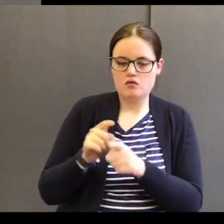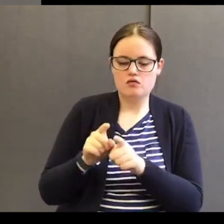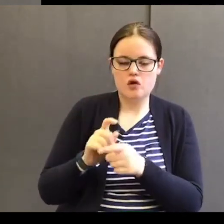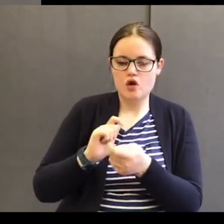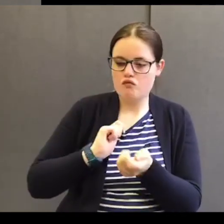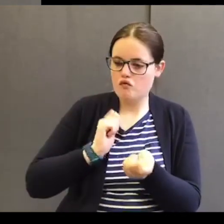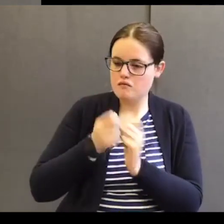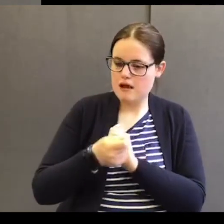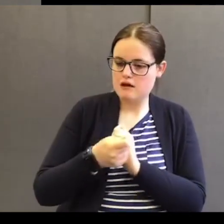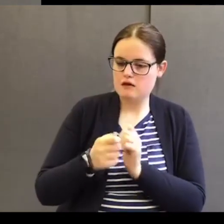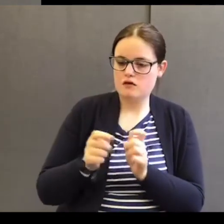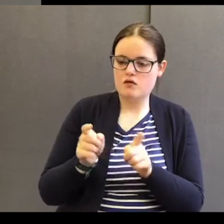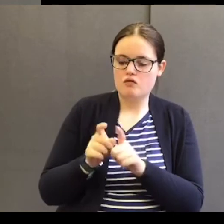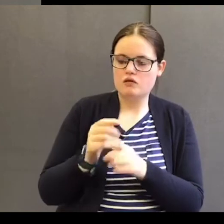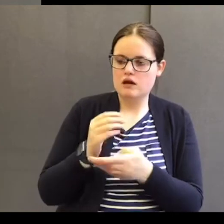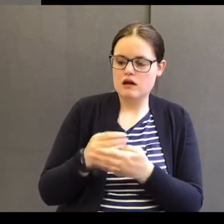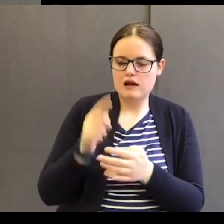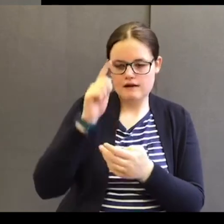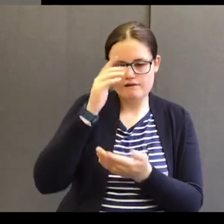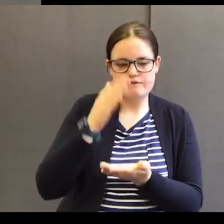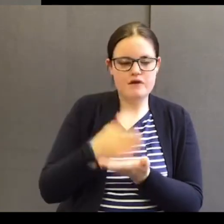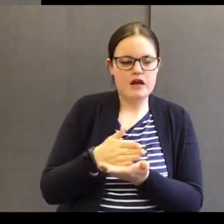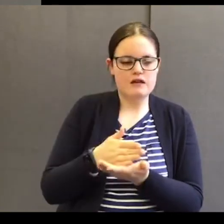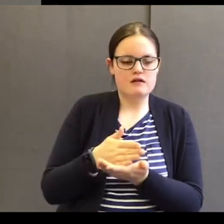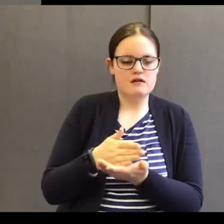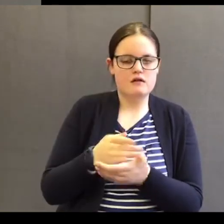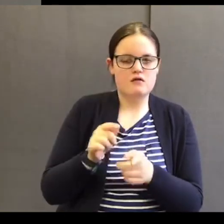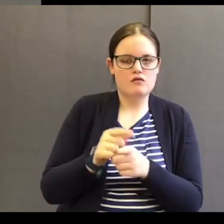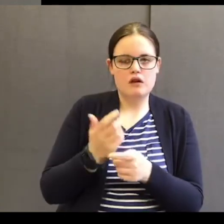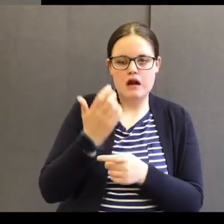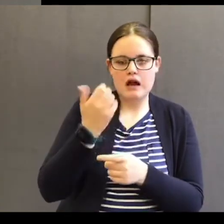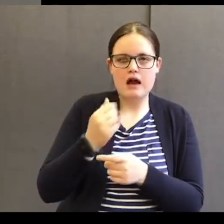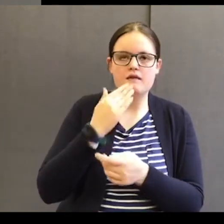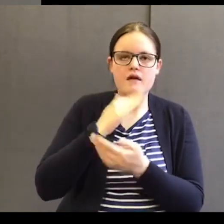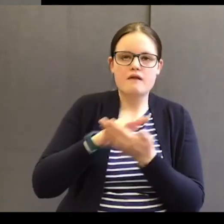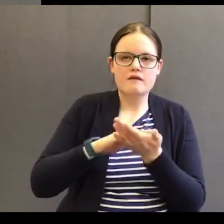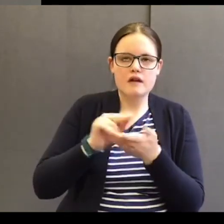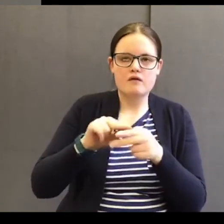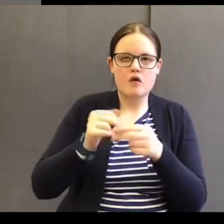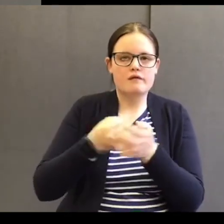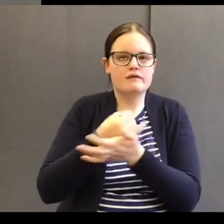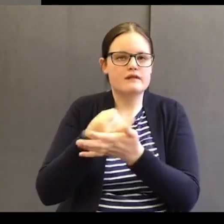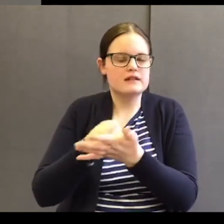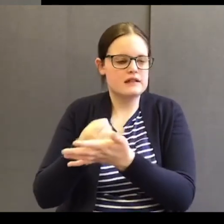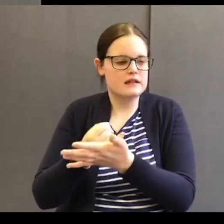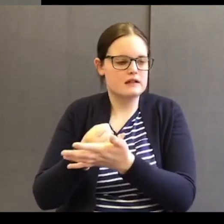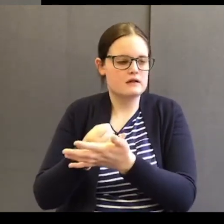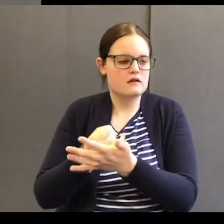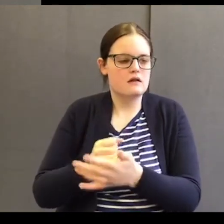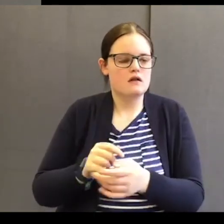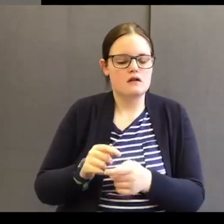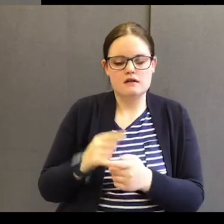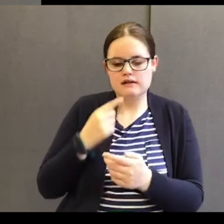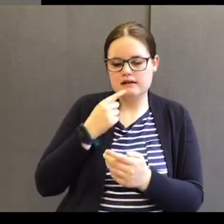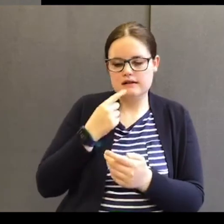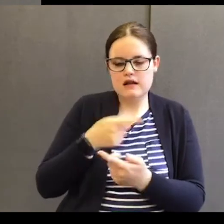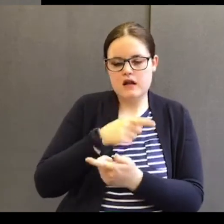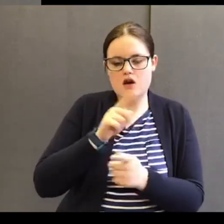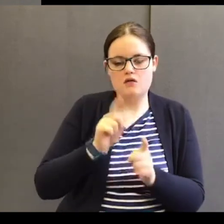obediently in repentance and in faith and have the forgiveness of